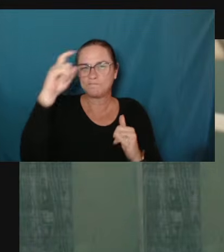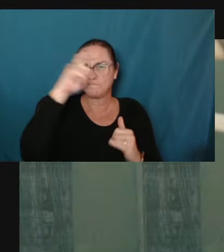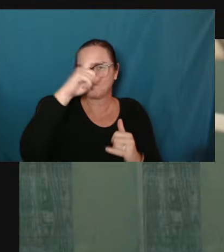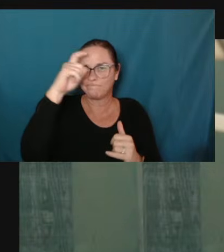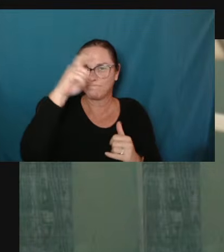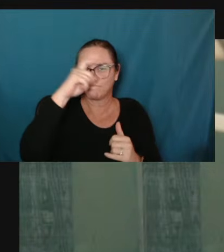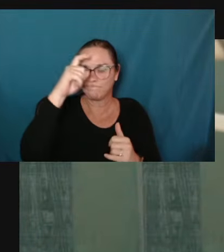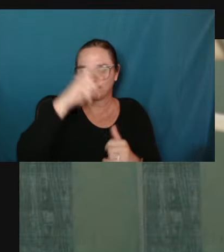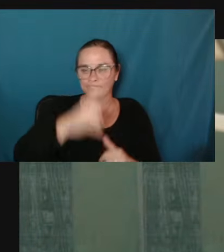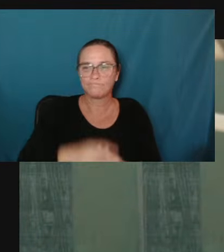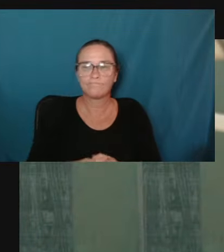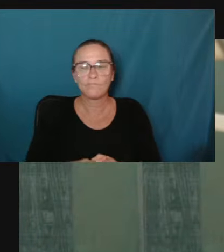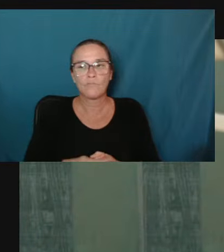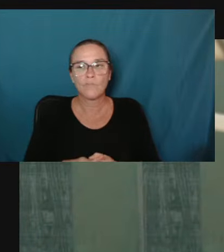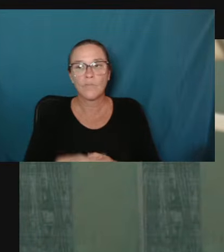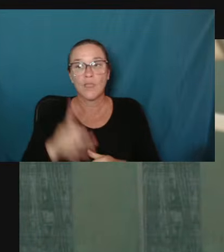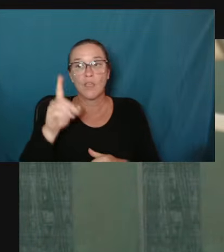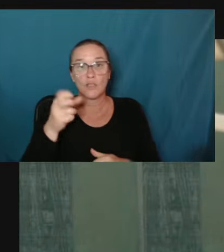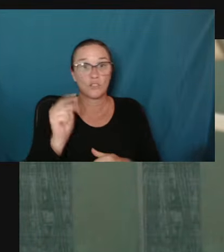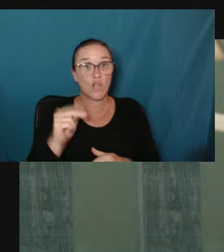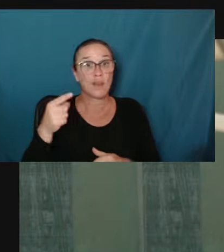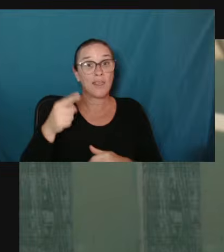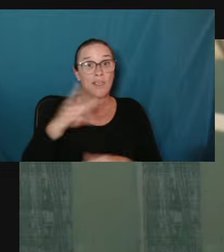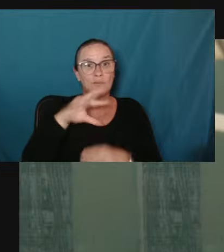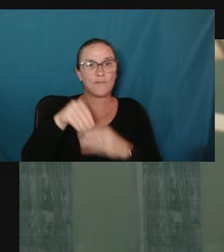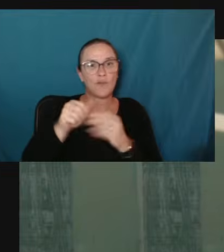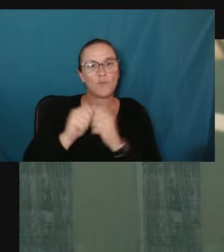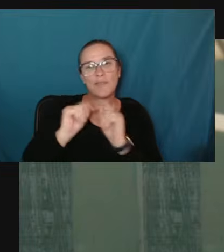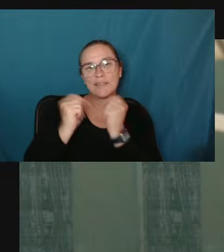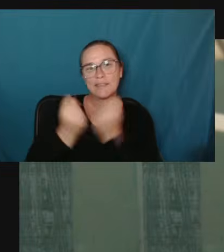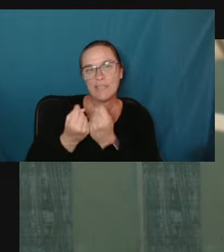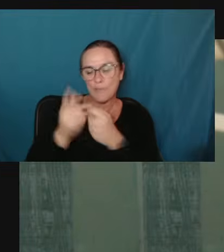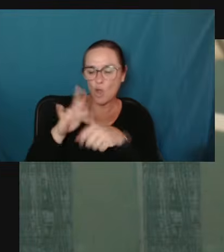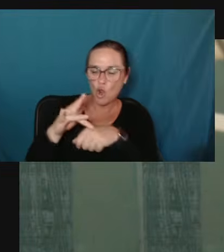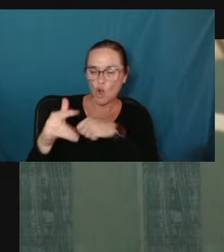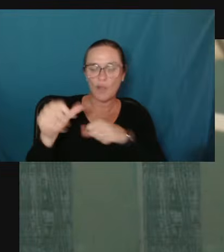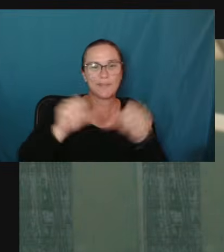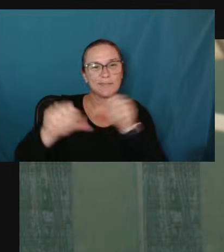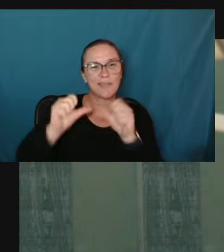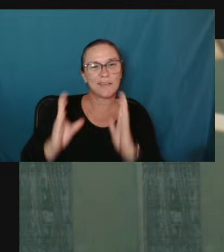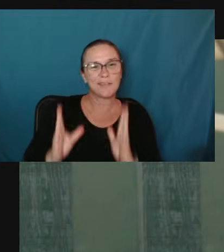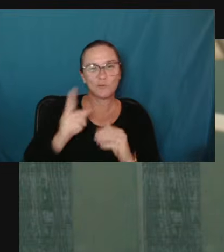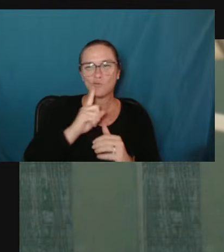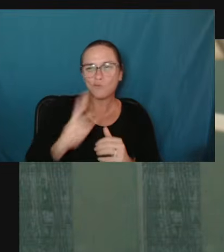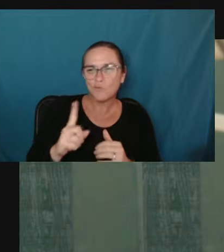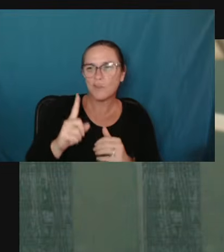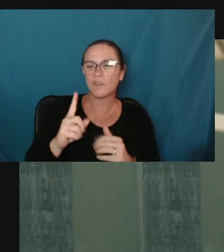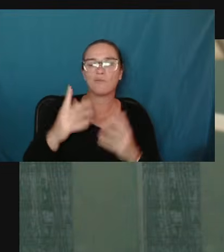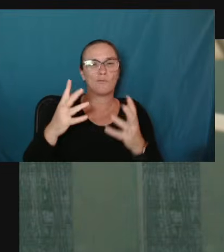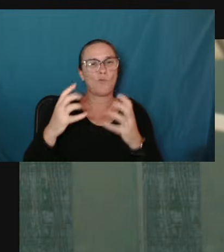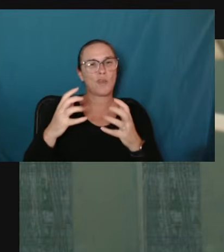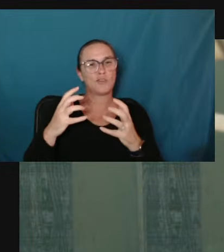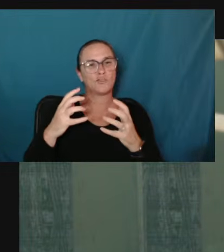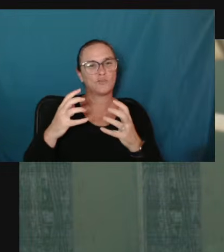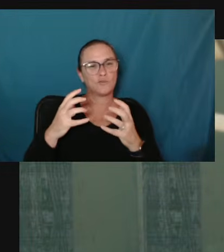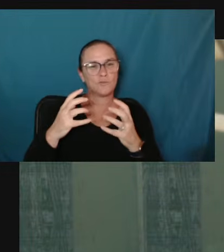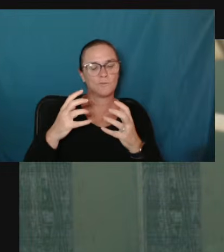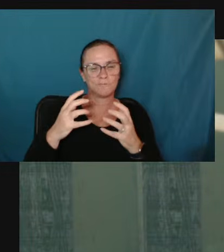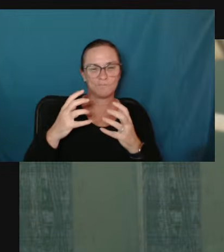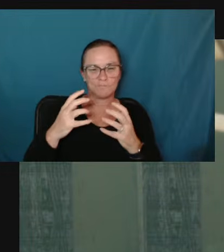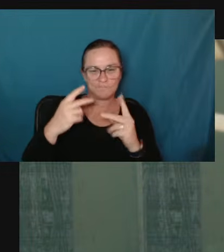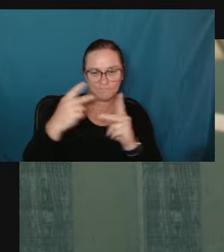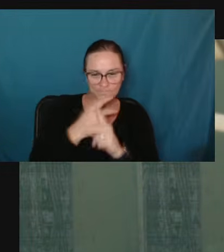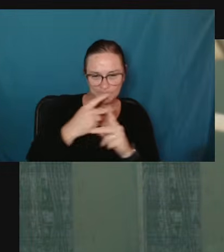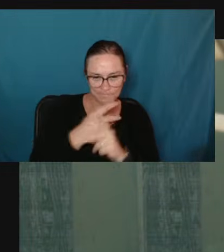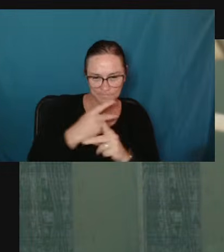And Don was part of this team of early scientists at HVO who really started piecing together